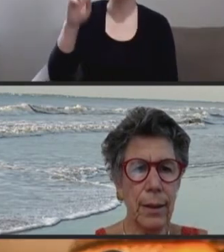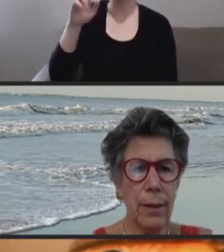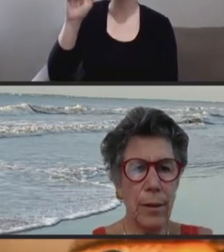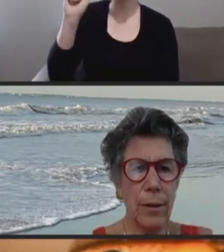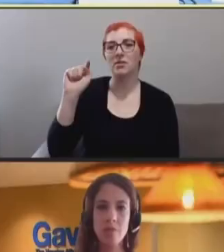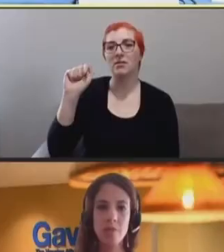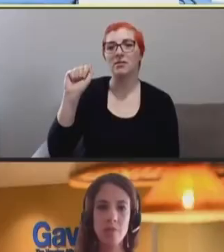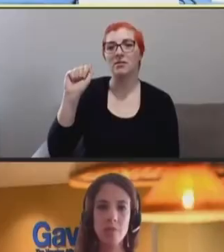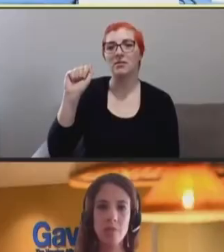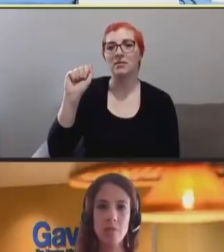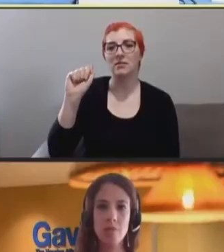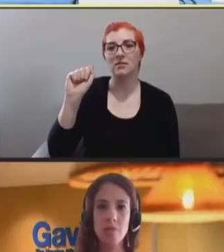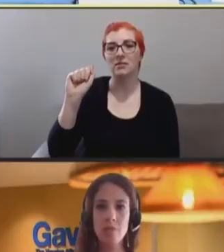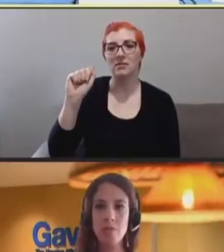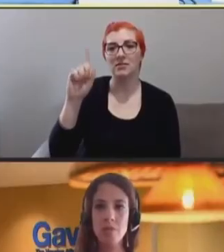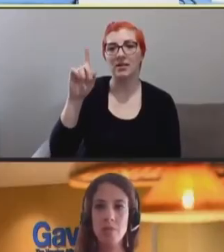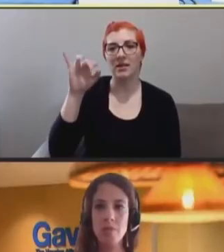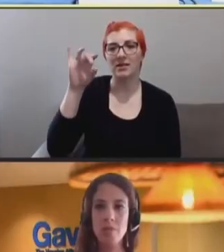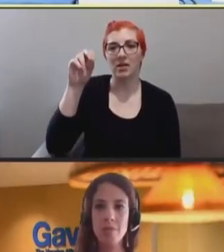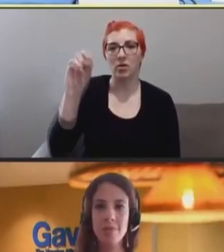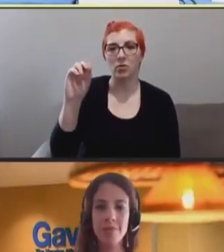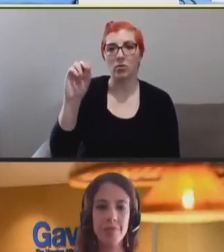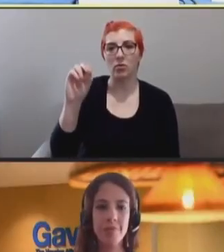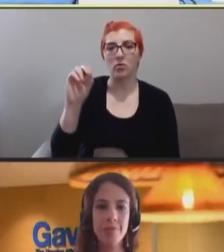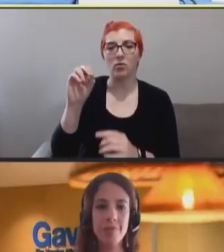from Gavi, the Vaccine Alliance.